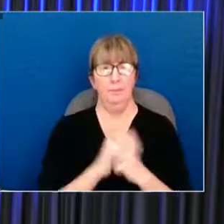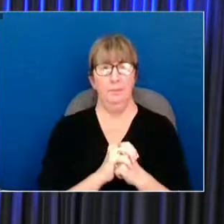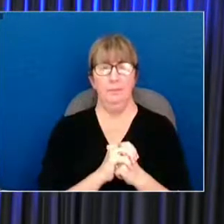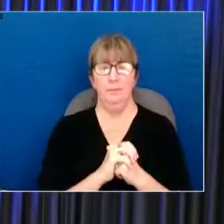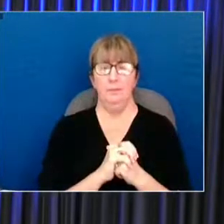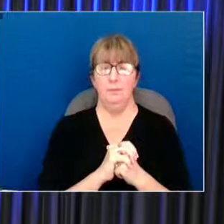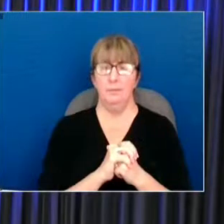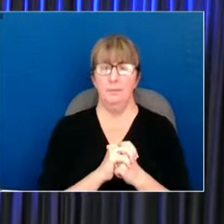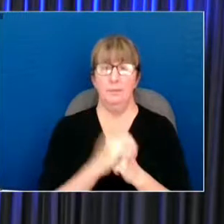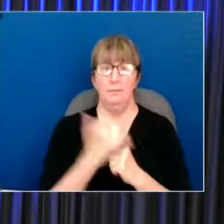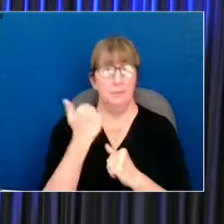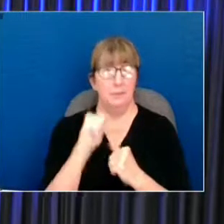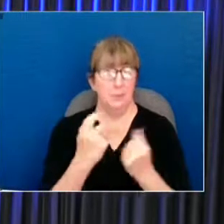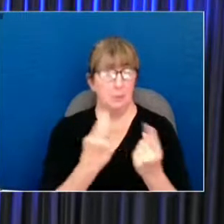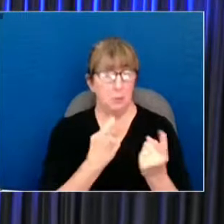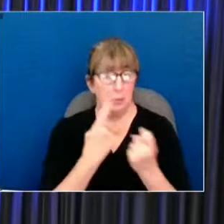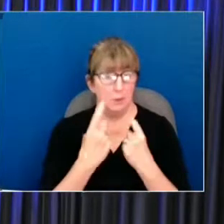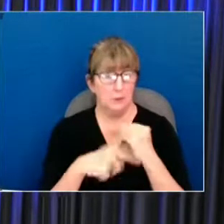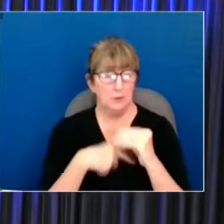Team, any questions about